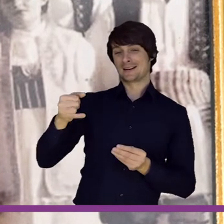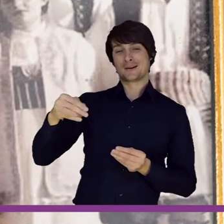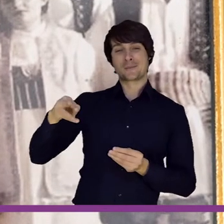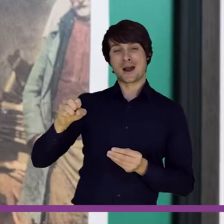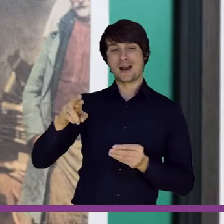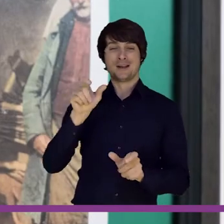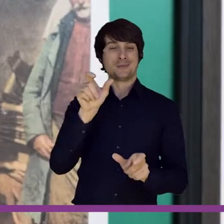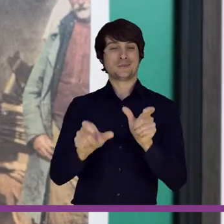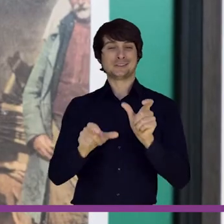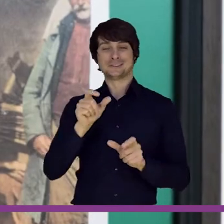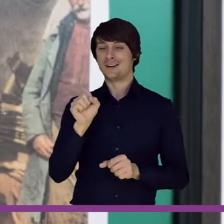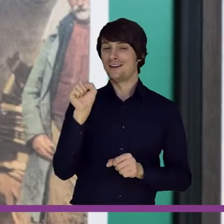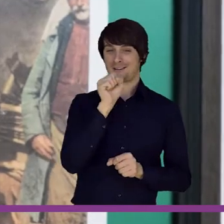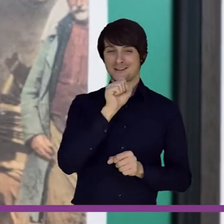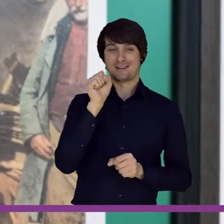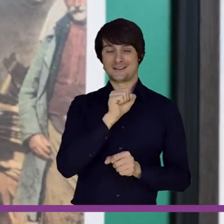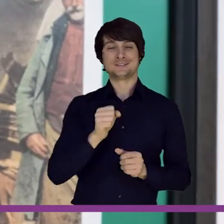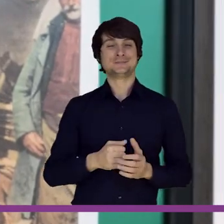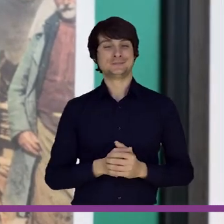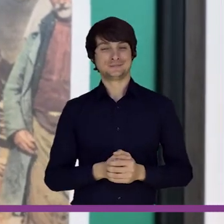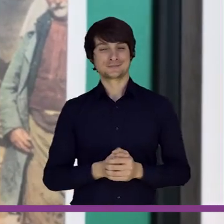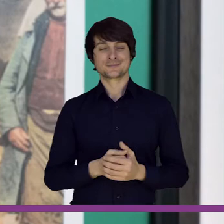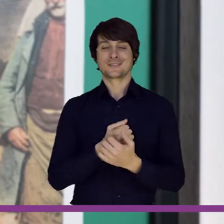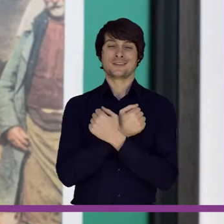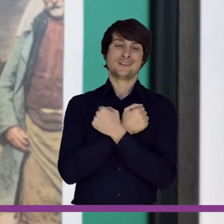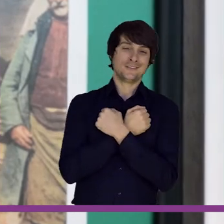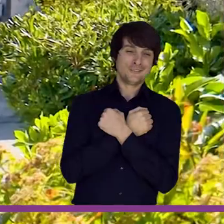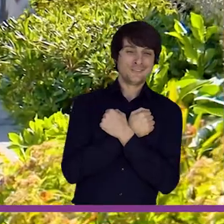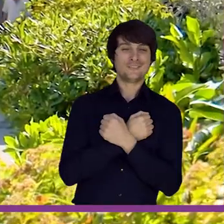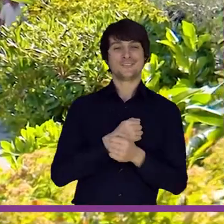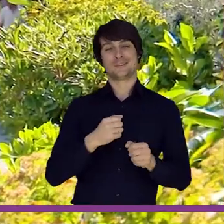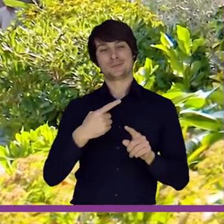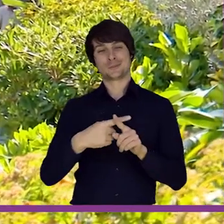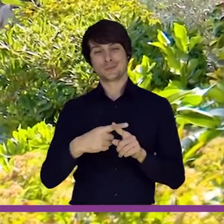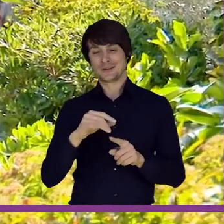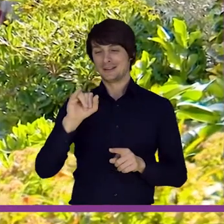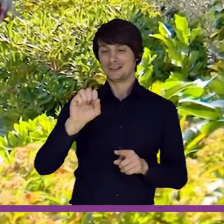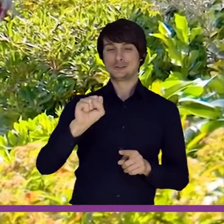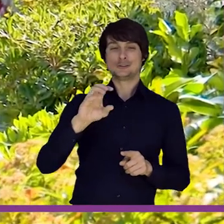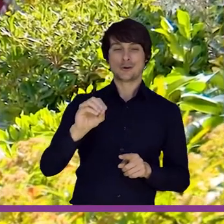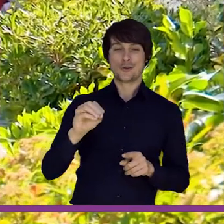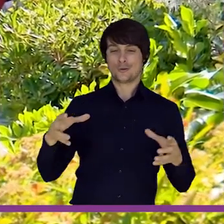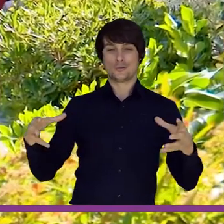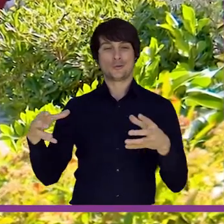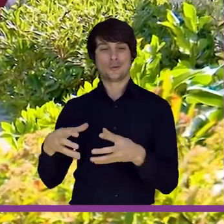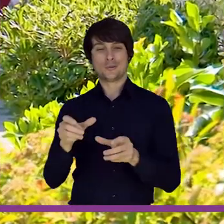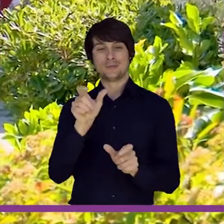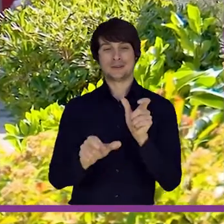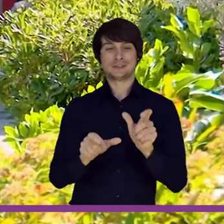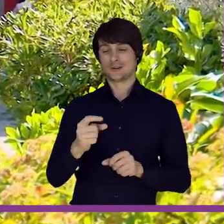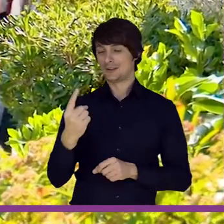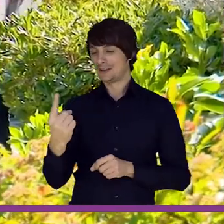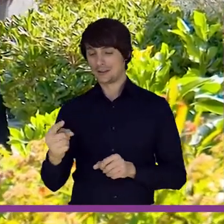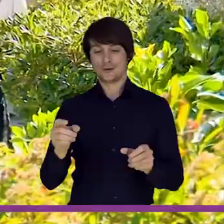sung about life and love. A characteristic feature of the polyphony is the third voice, or throwing, for the